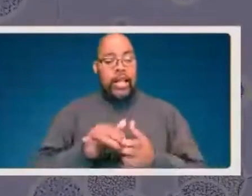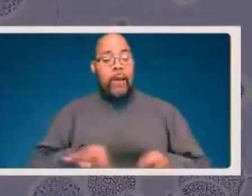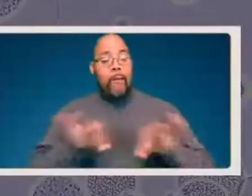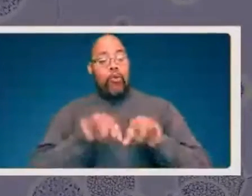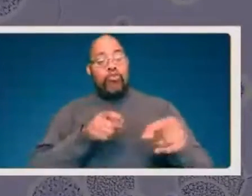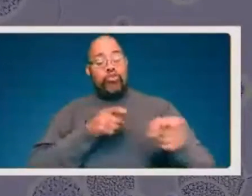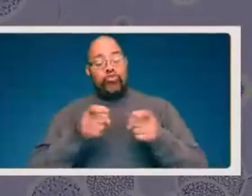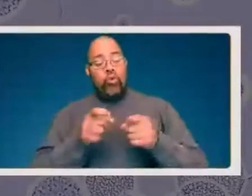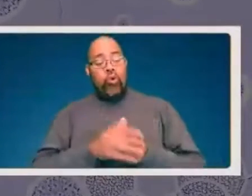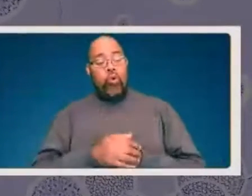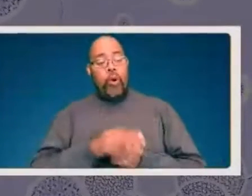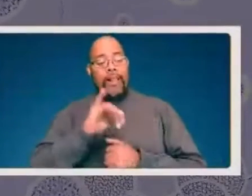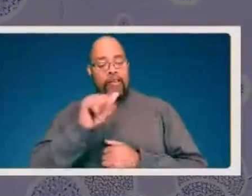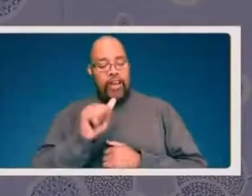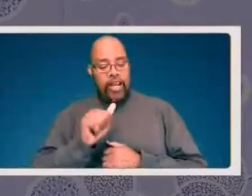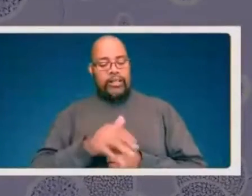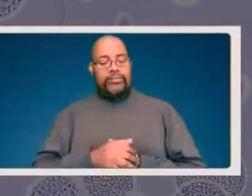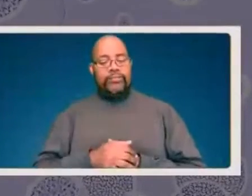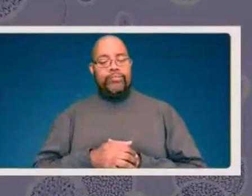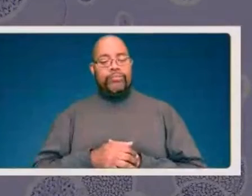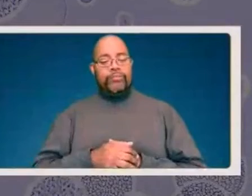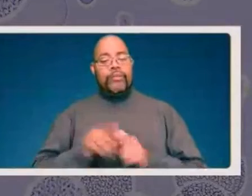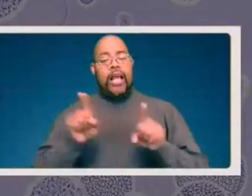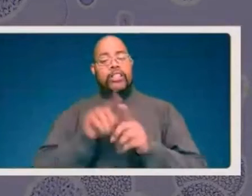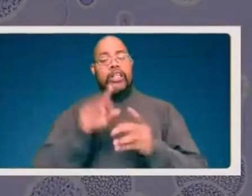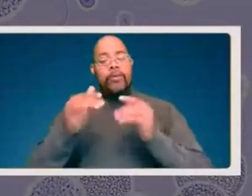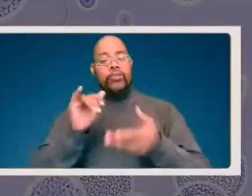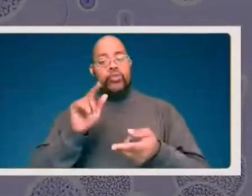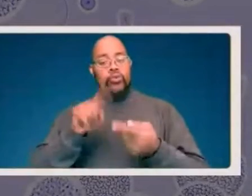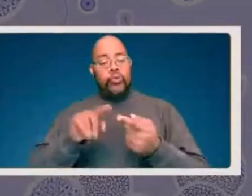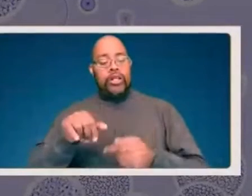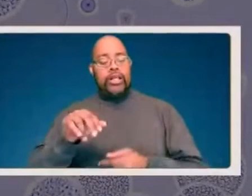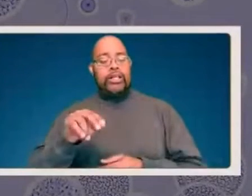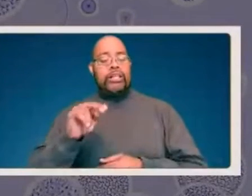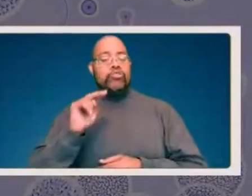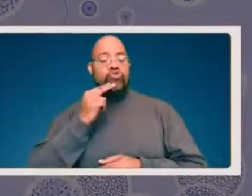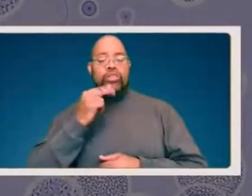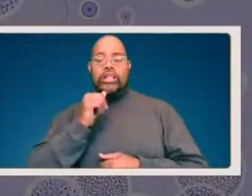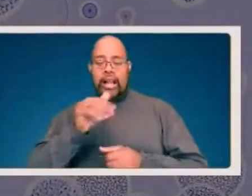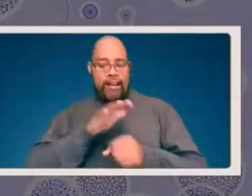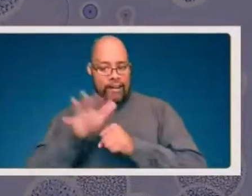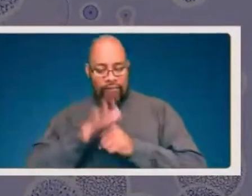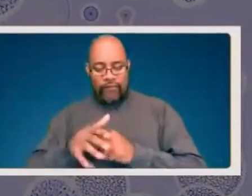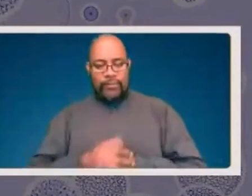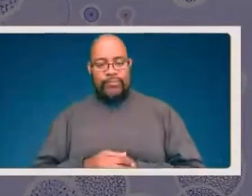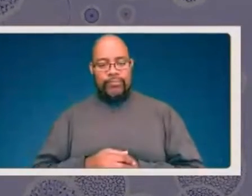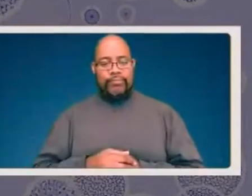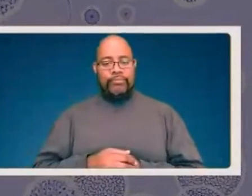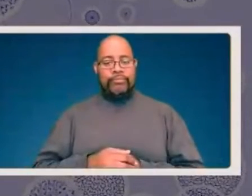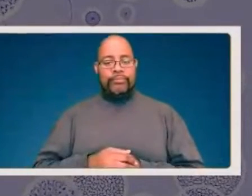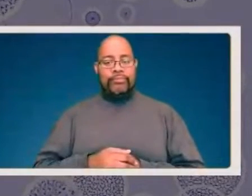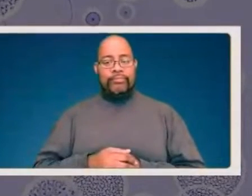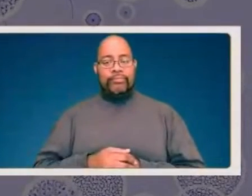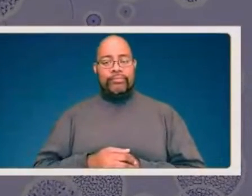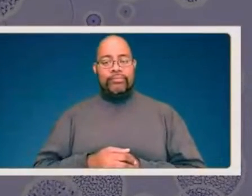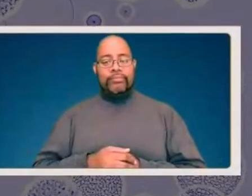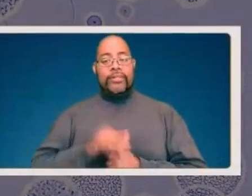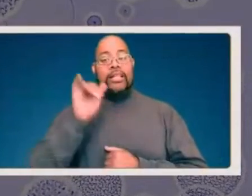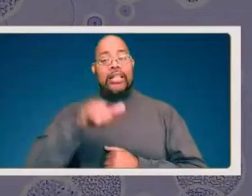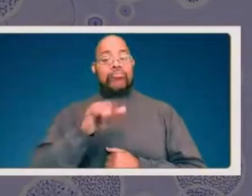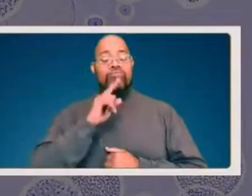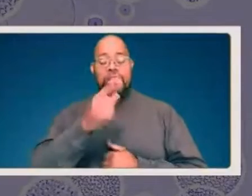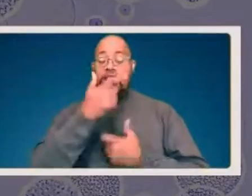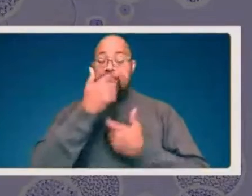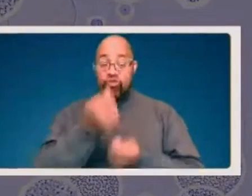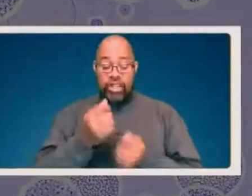in controlling malaria parasites as compared to the malnourished mice pups. Ladies and gentlemen,